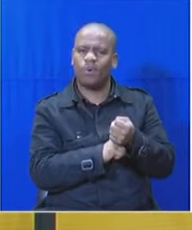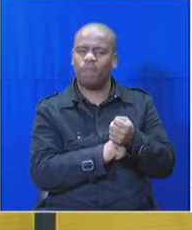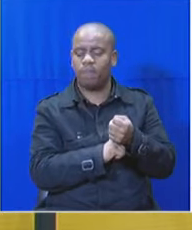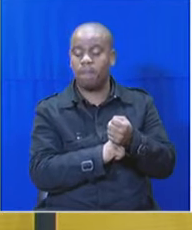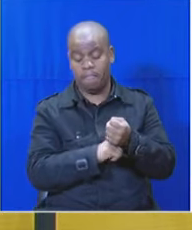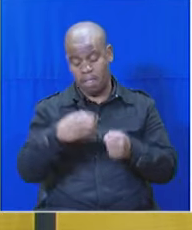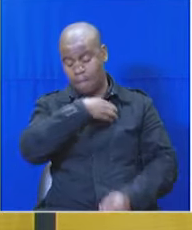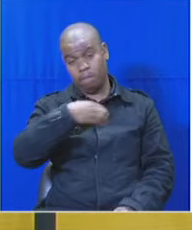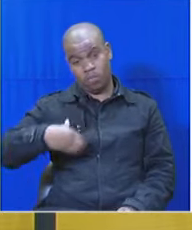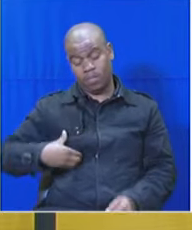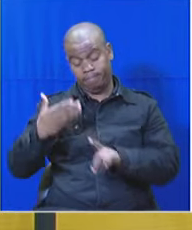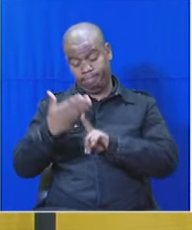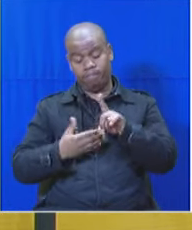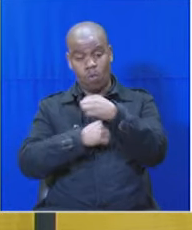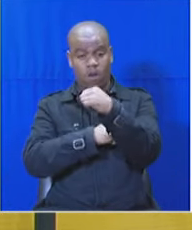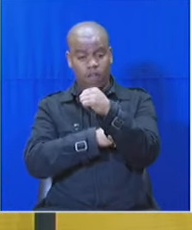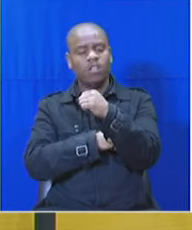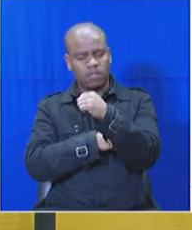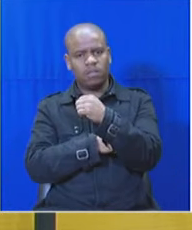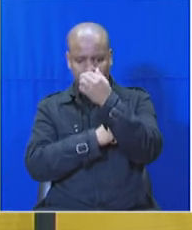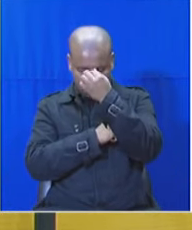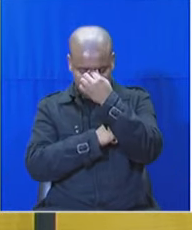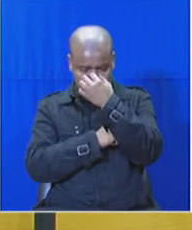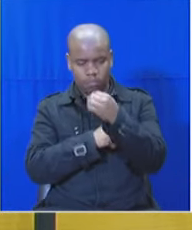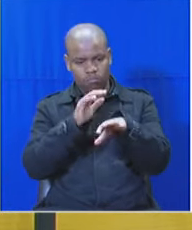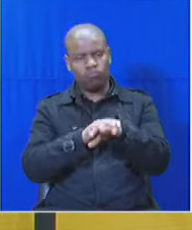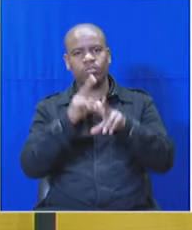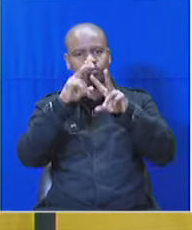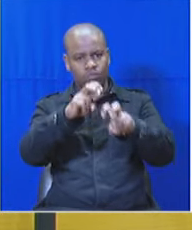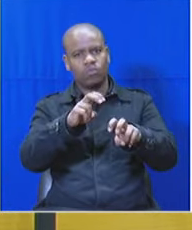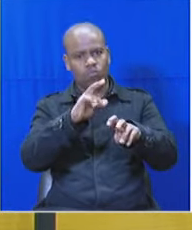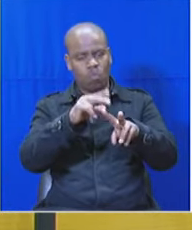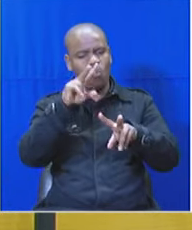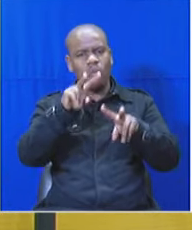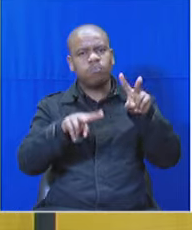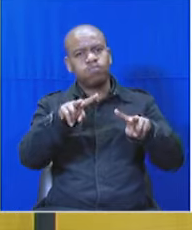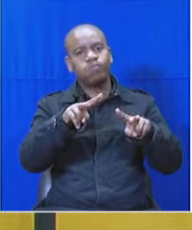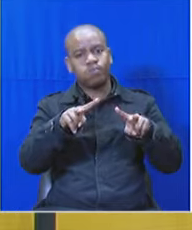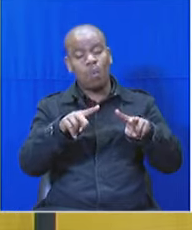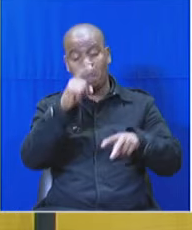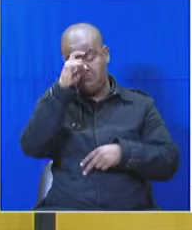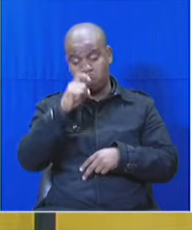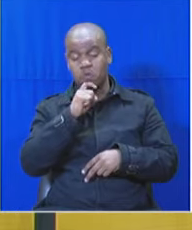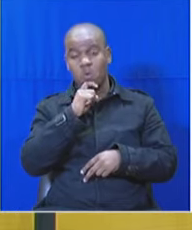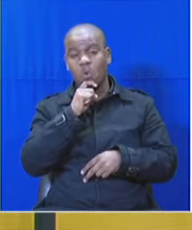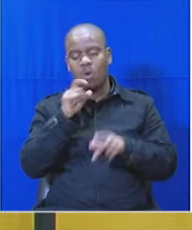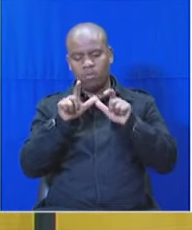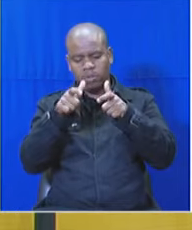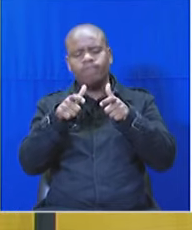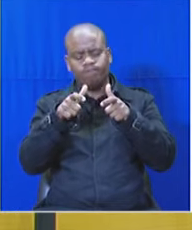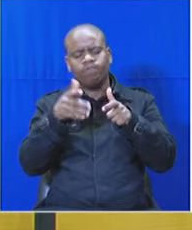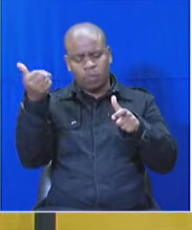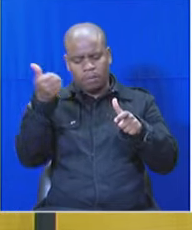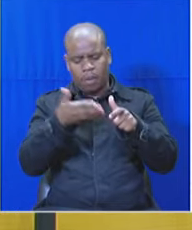conducted a review and made proposal to make the program more effective. The Portfolio Committee has been briefed on the